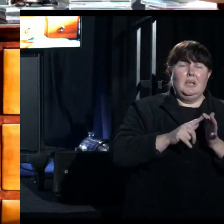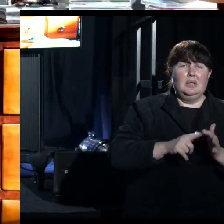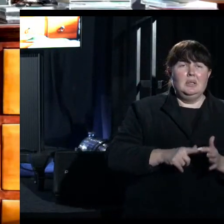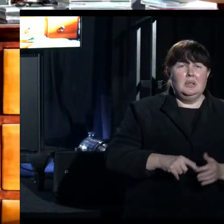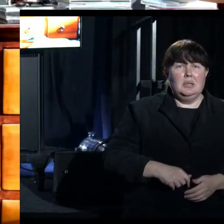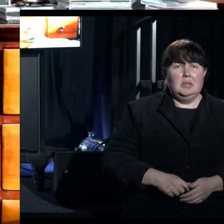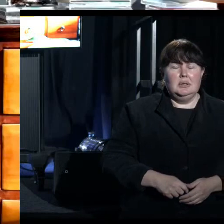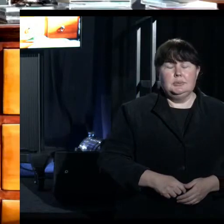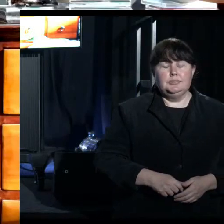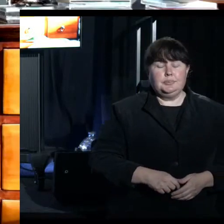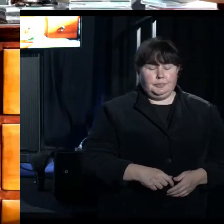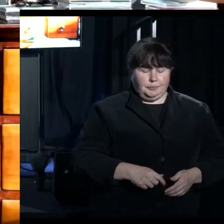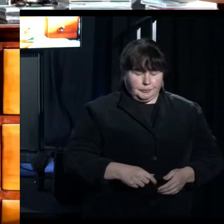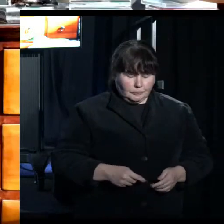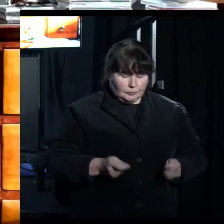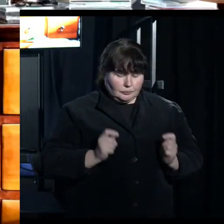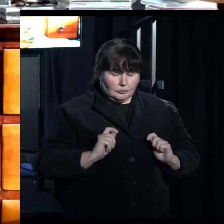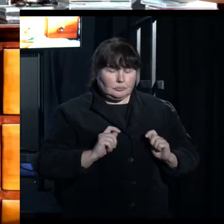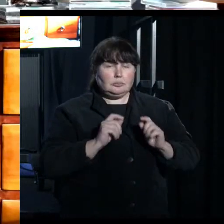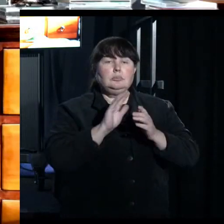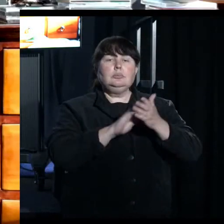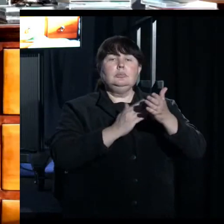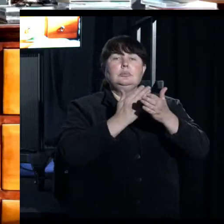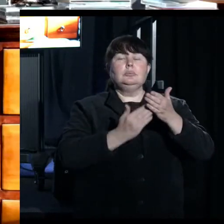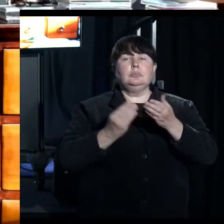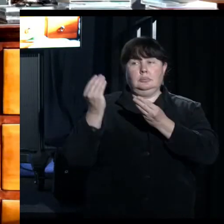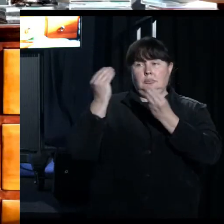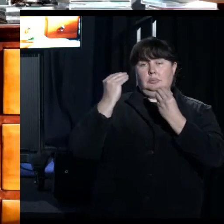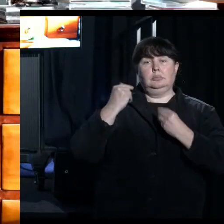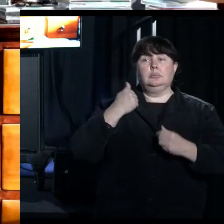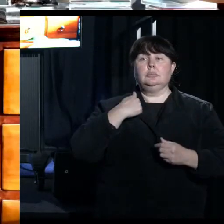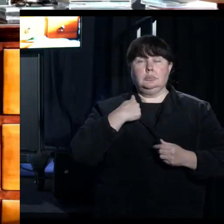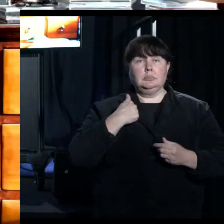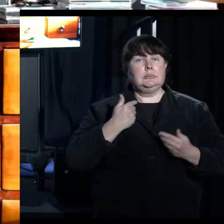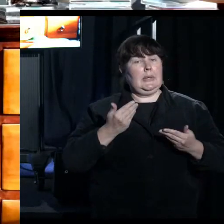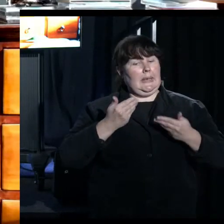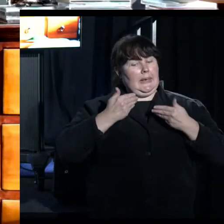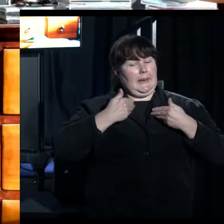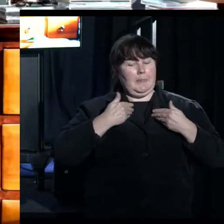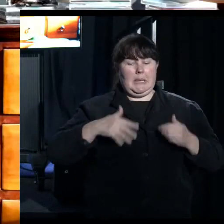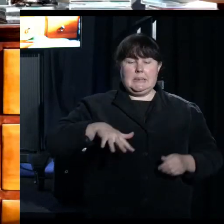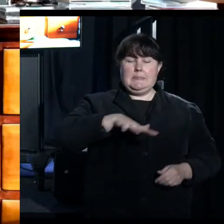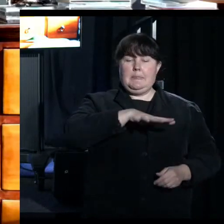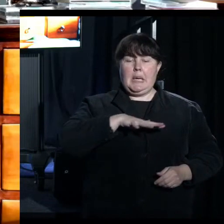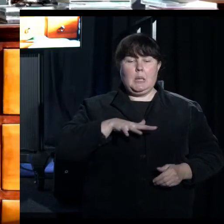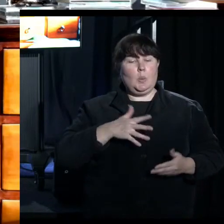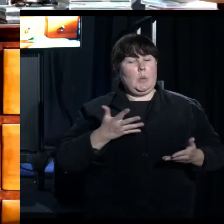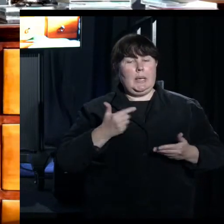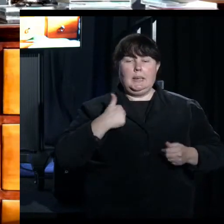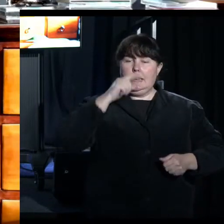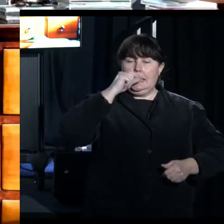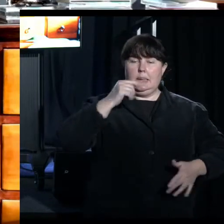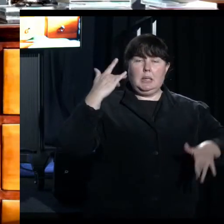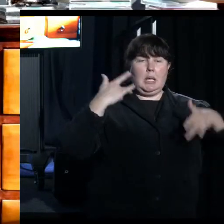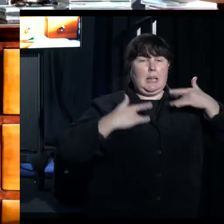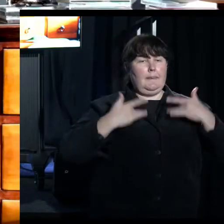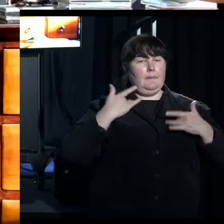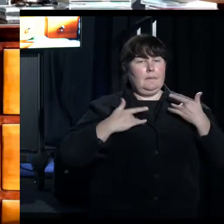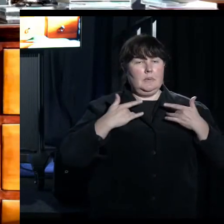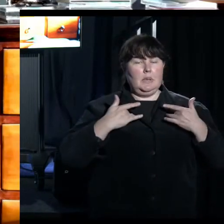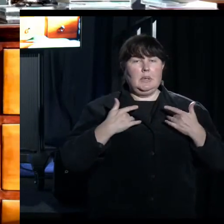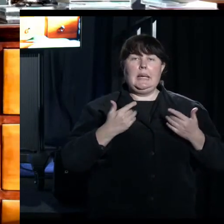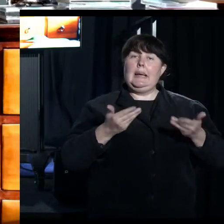It gave me time. It made me sane. I could exist in it forever,